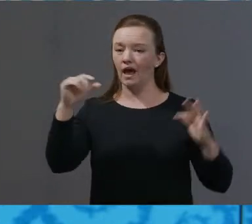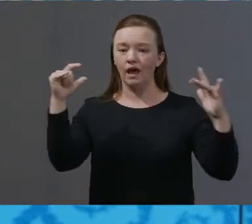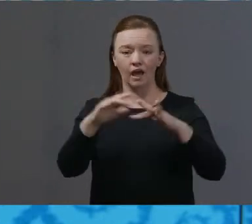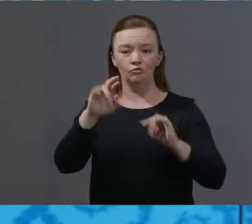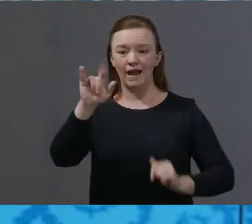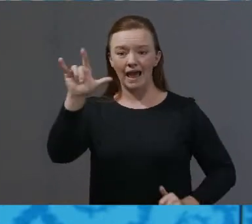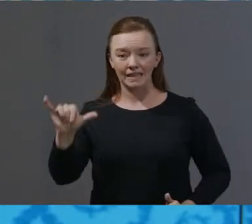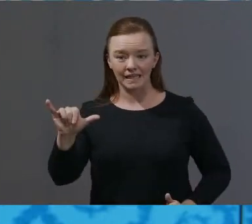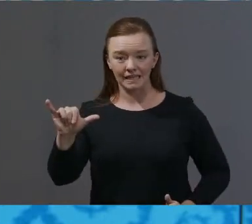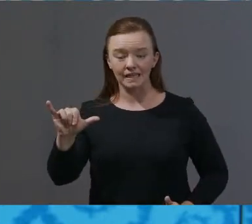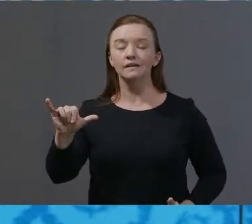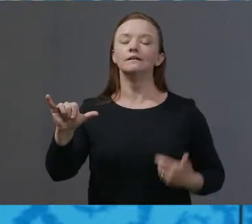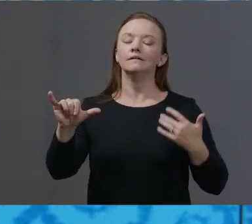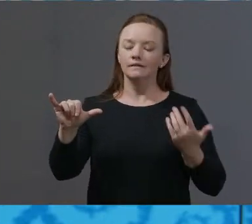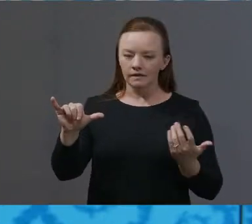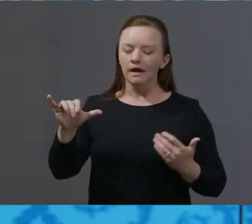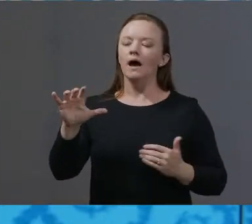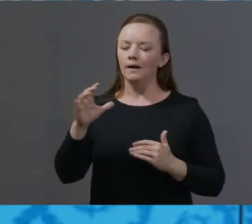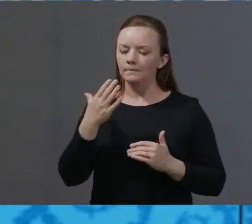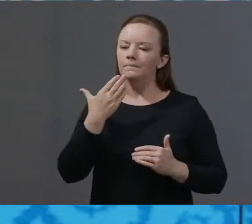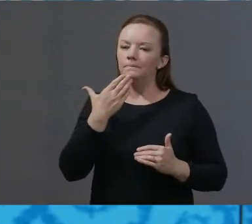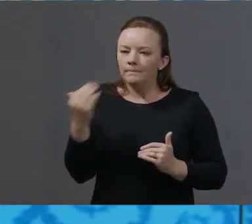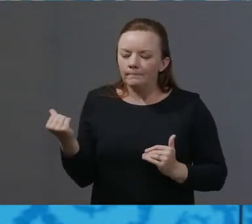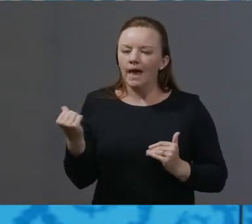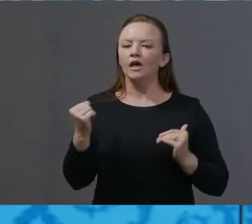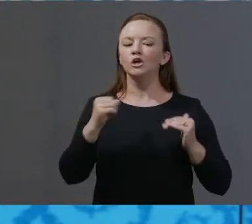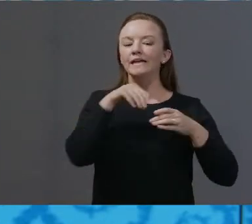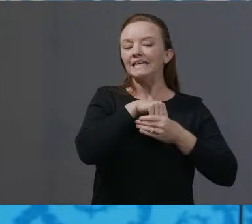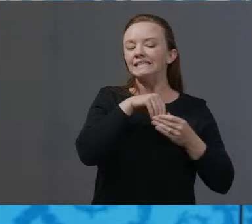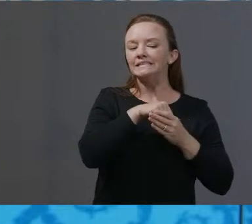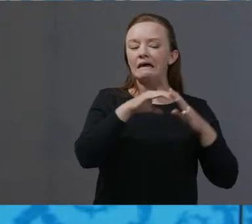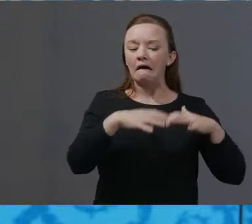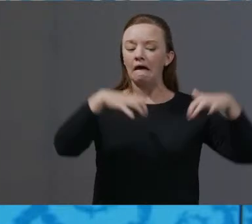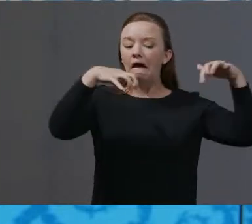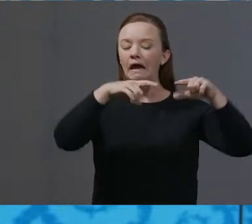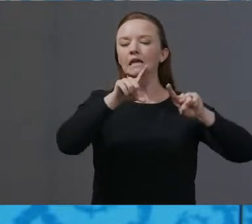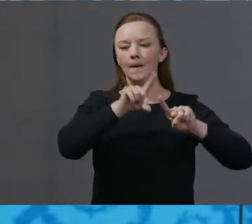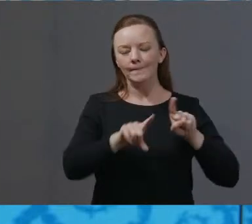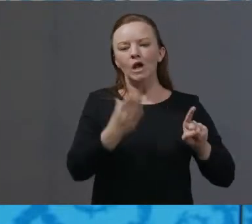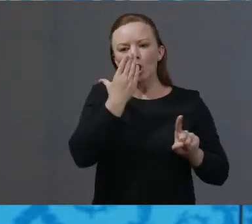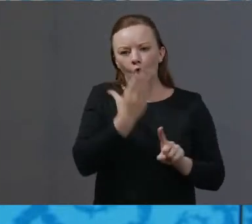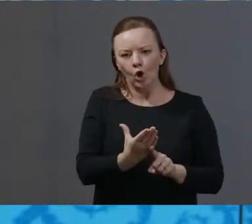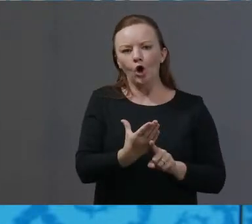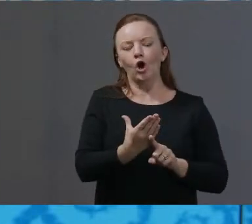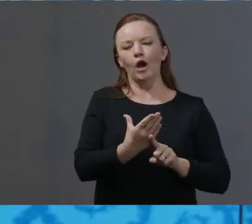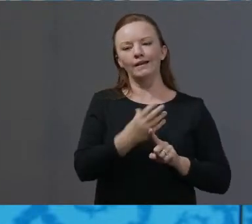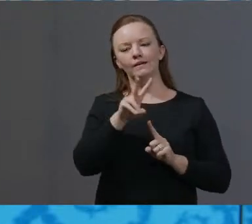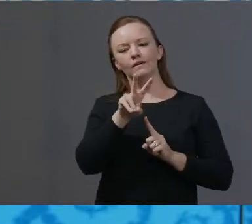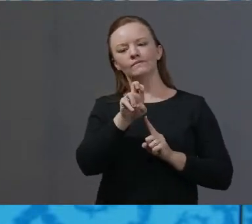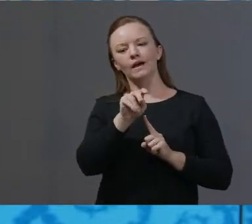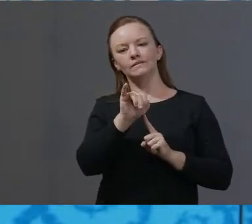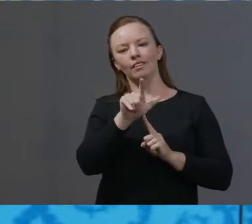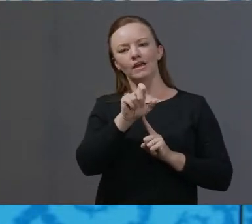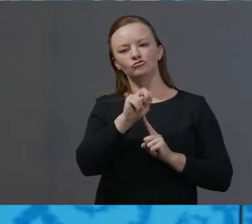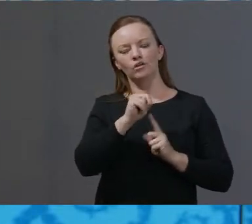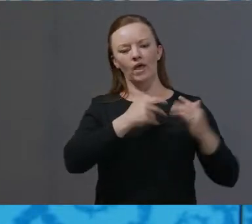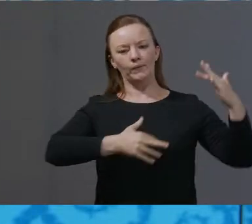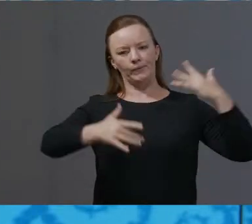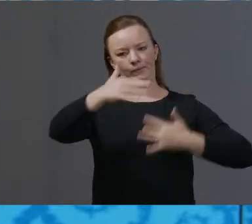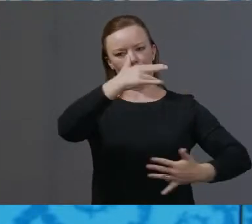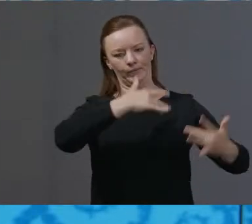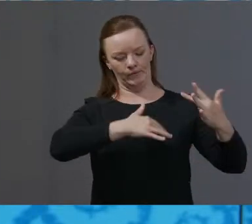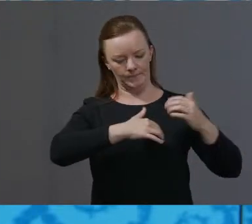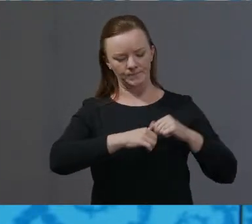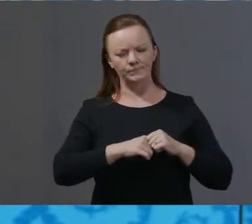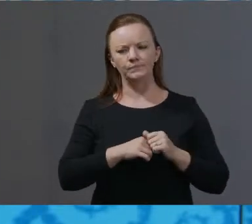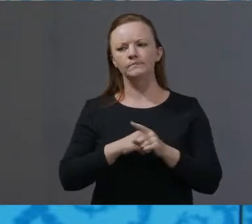facilities with the best possible ventilation makes the largest difference. But we know now that this is airborne, and social distancing, I'm